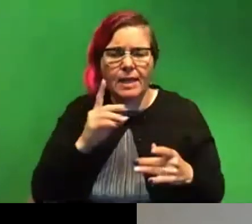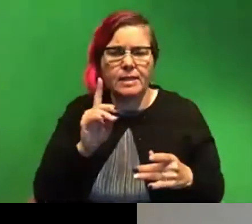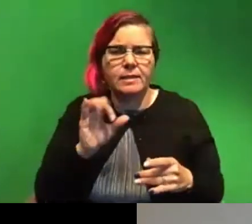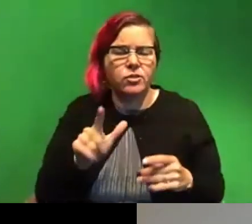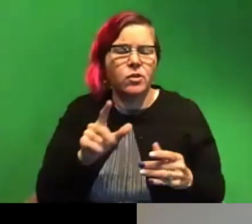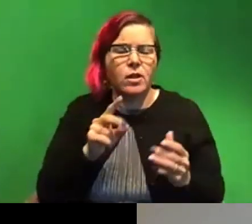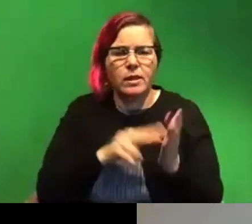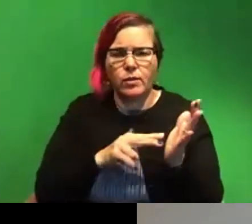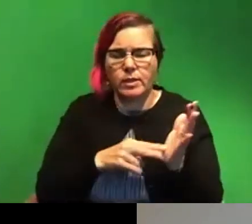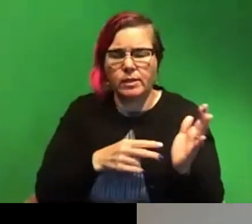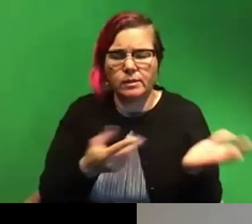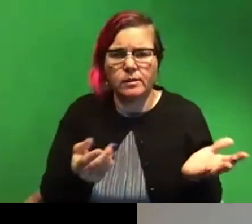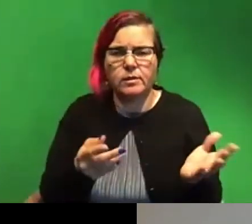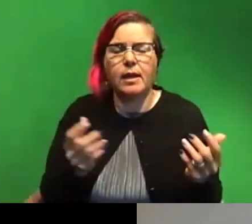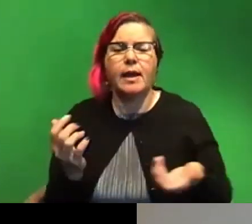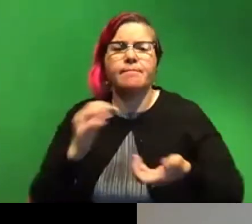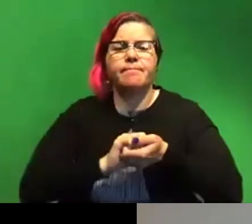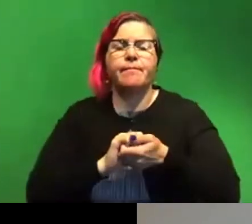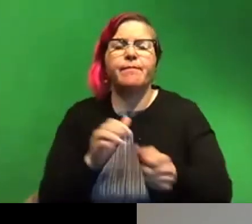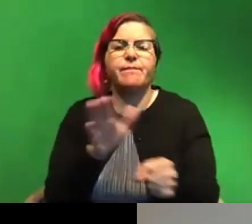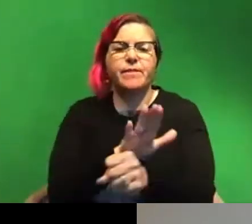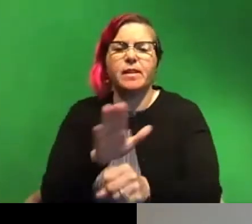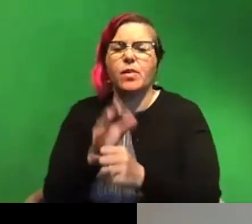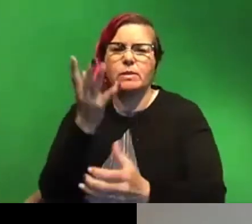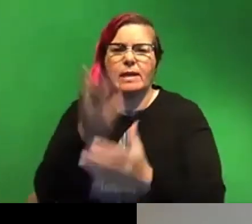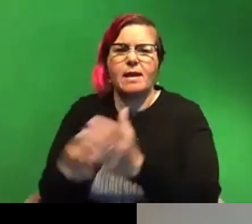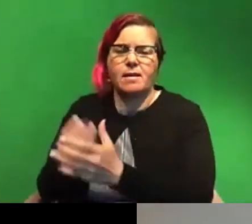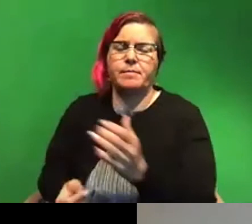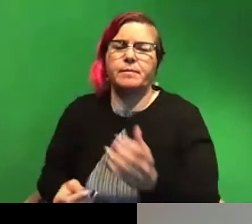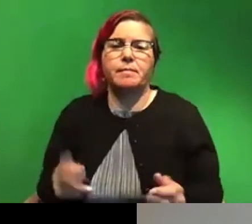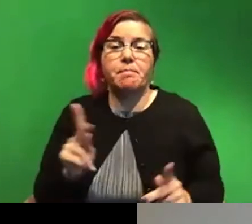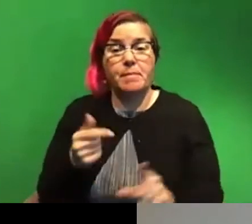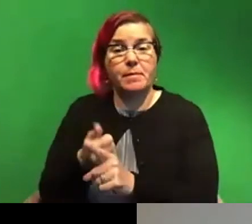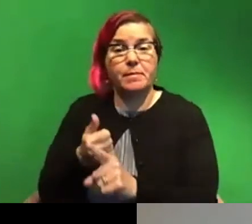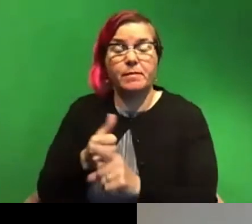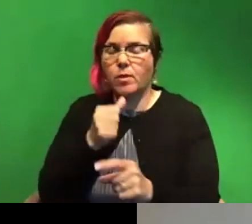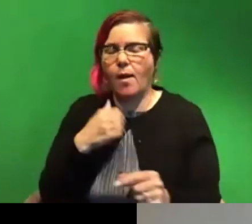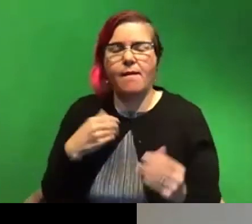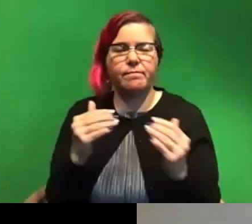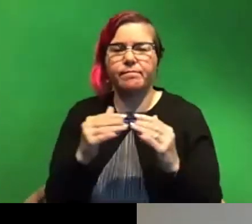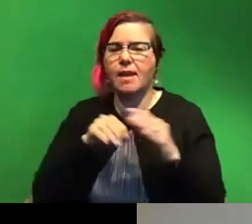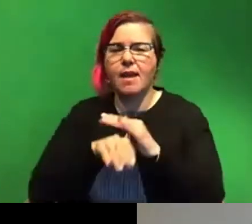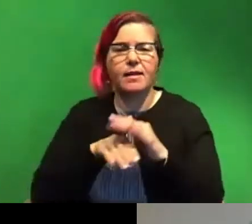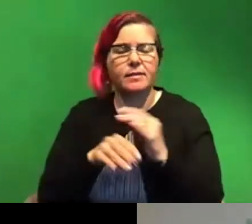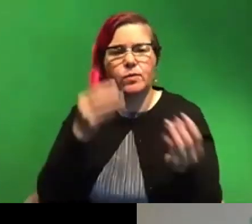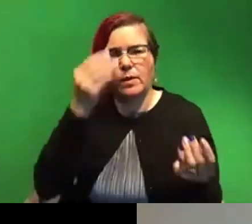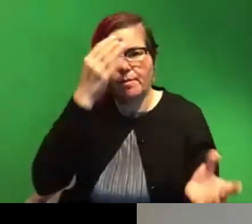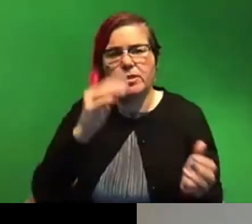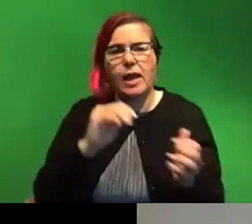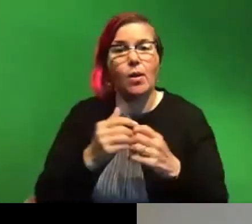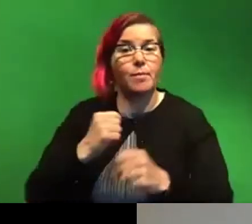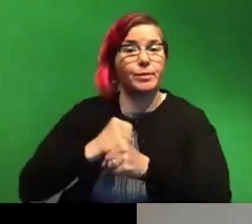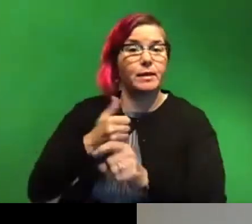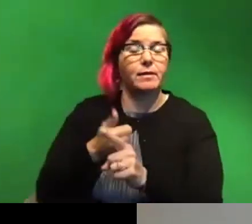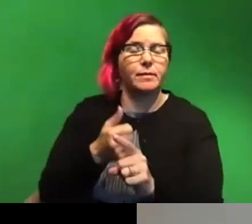we can figure out how to bridge those gaps and fill those holes for people who are maybe don't have the same access to information on how to protect themselves, like we